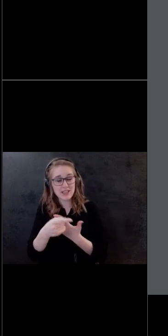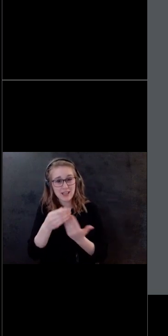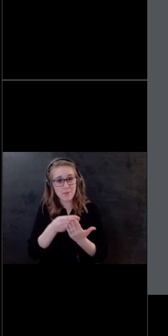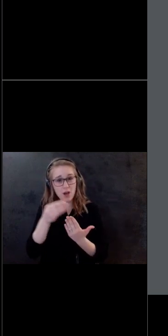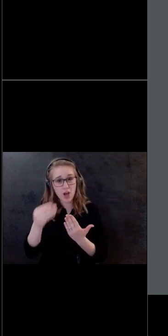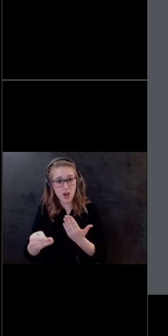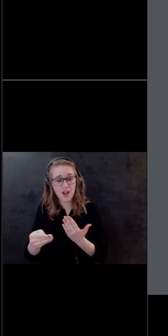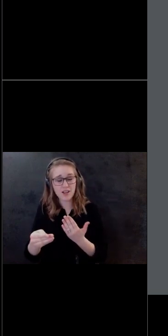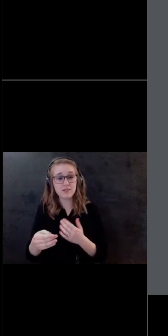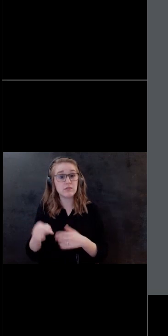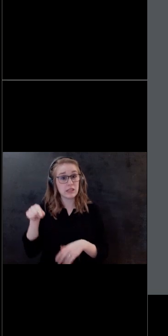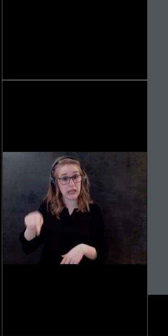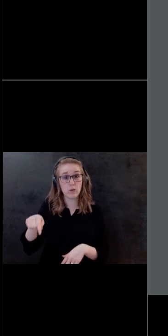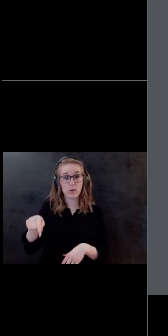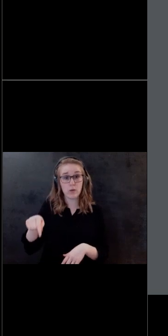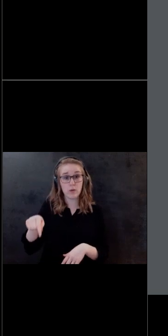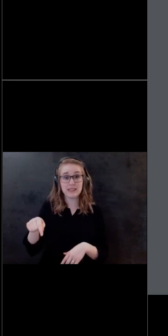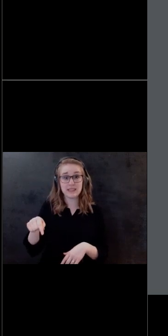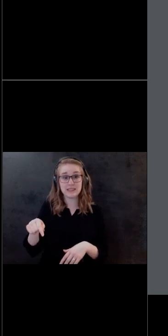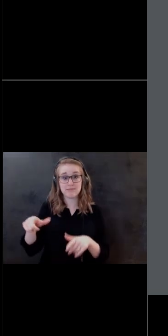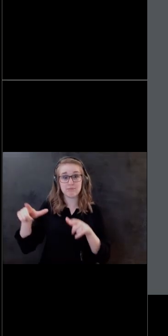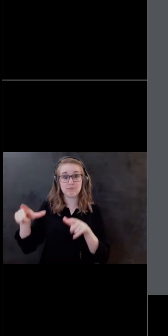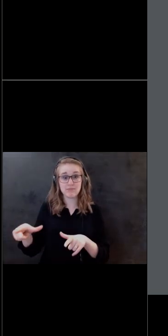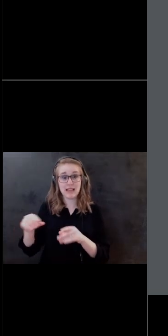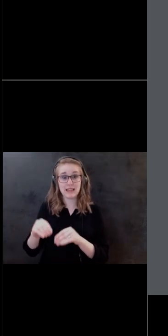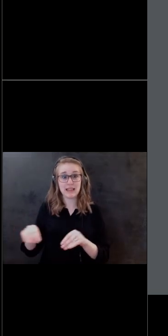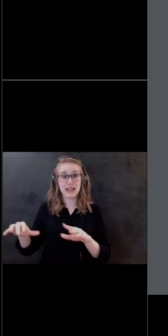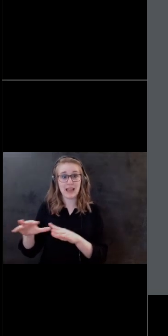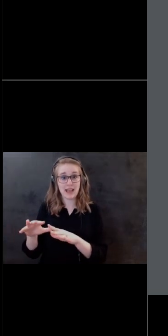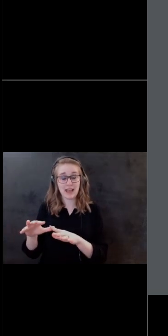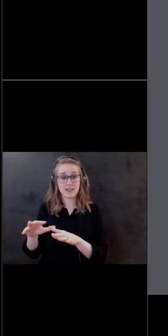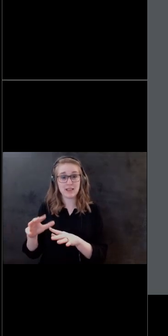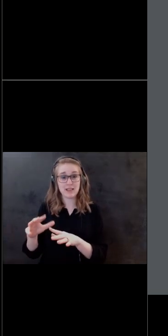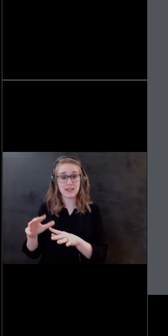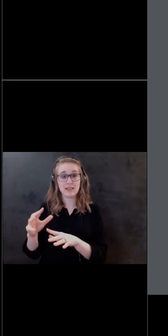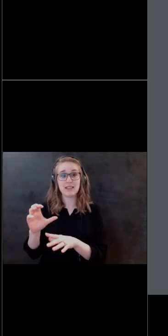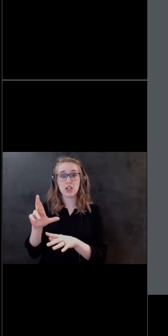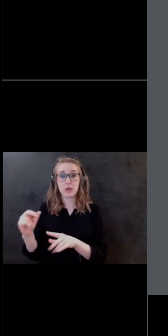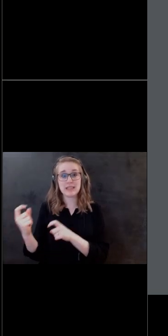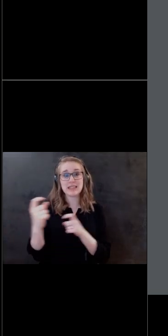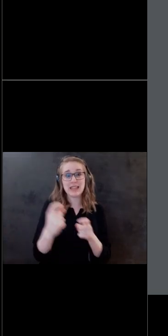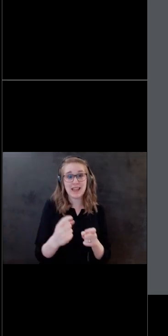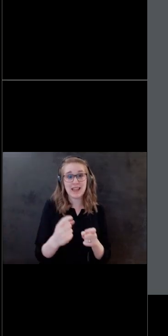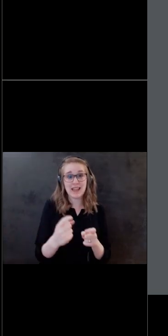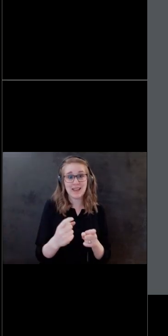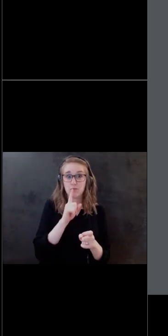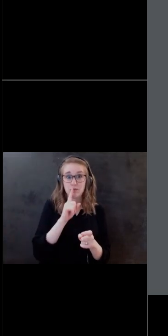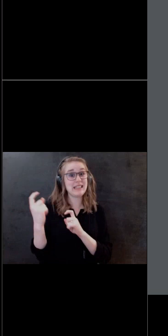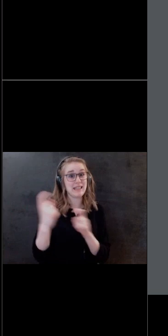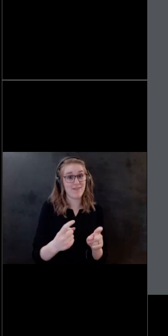that there was this plot of land that they were getting from the CRA at nothing.